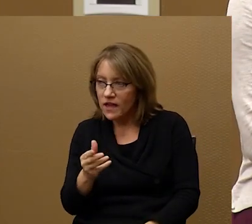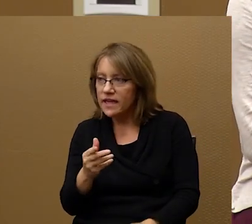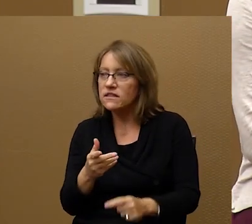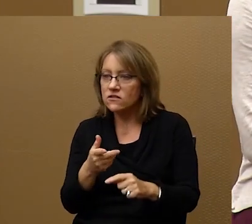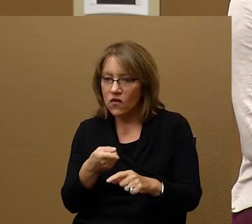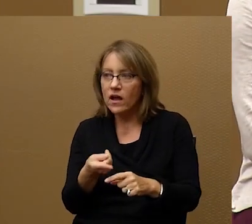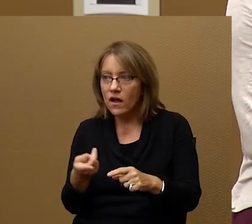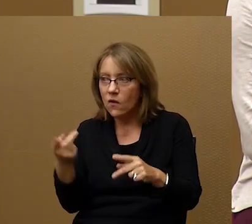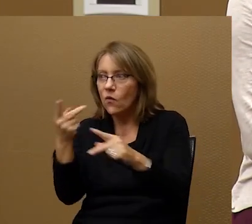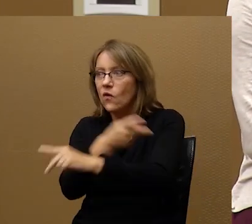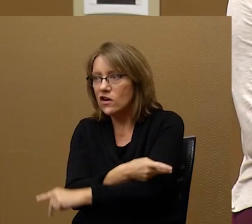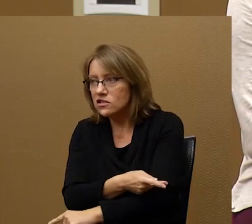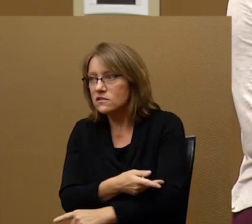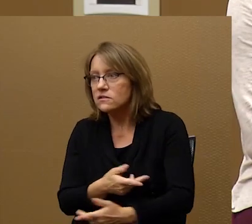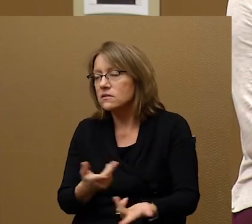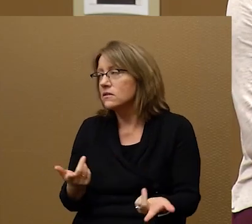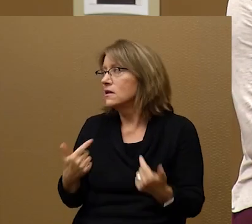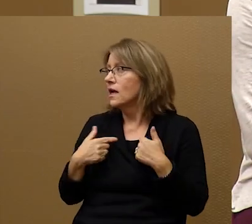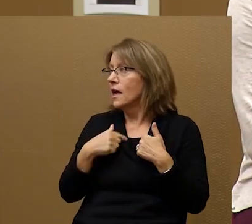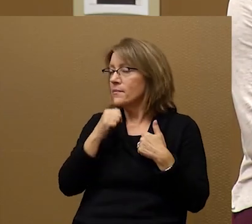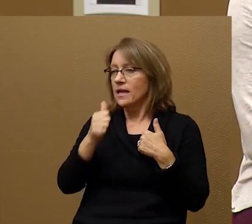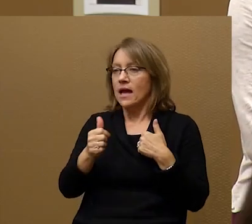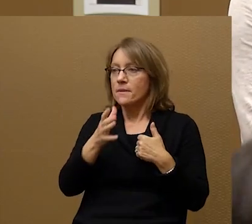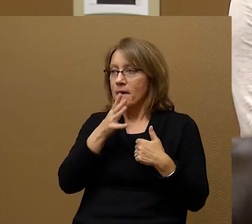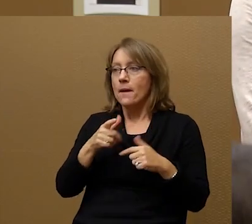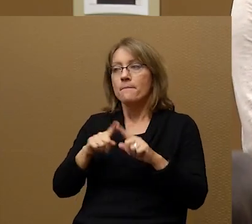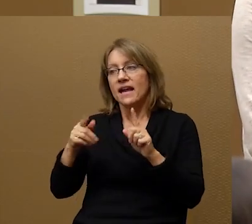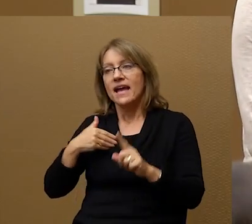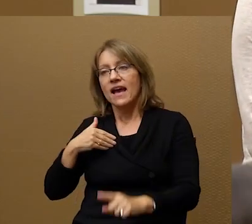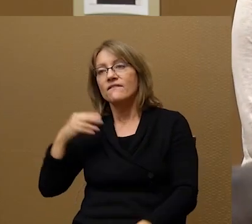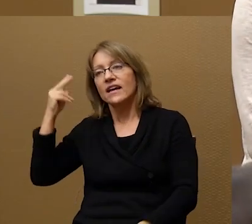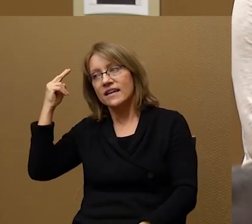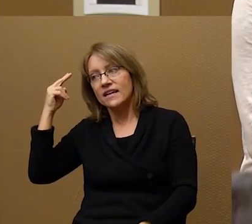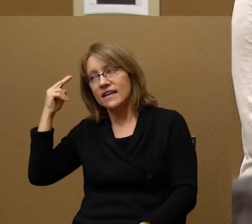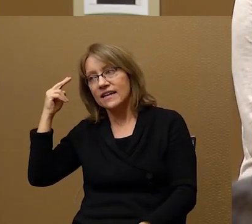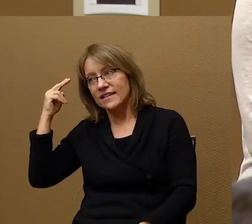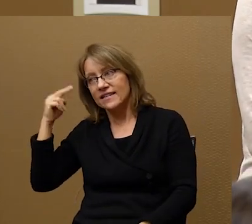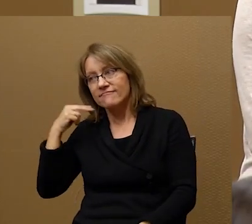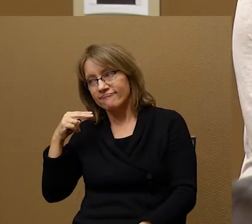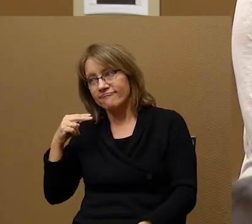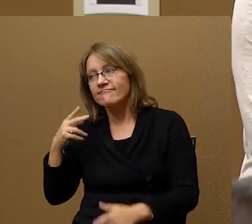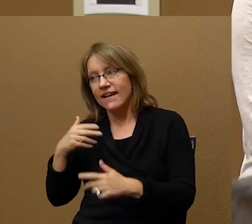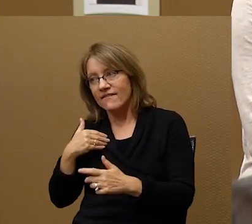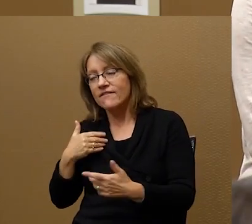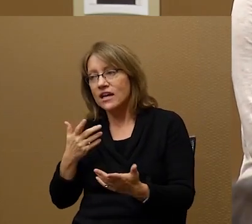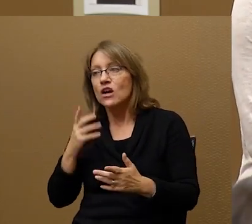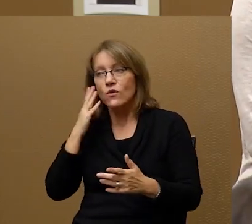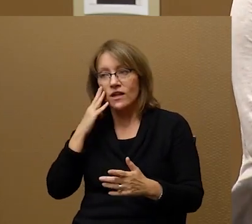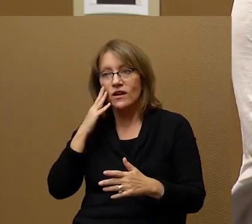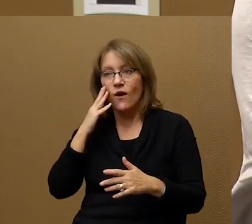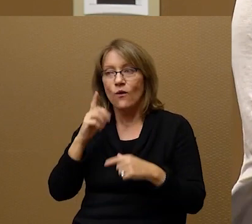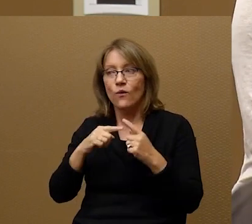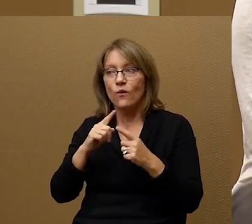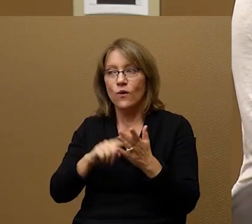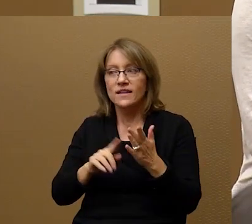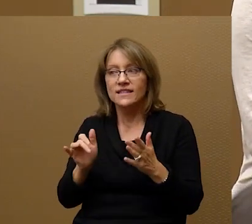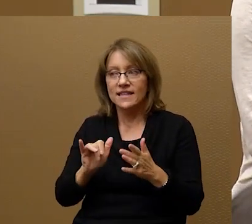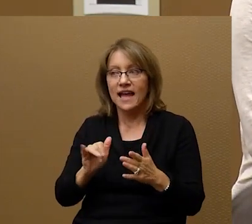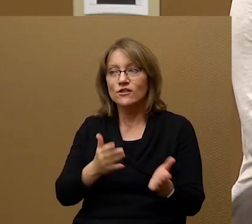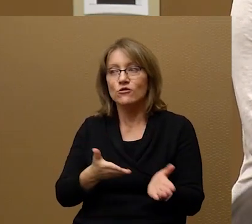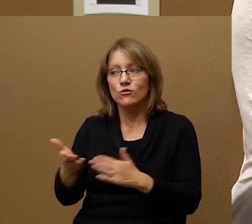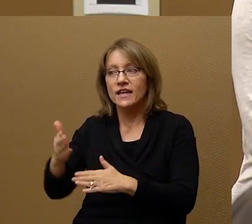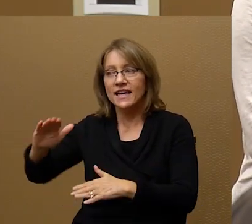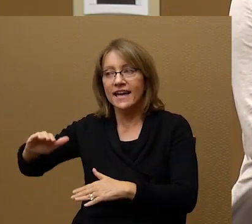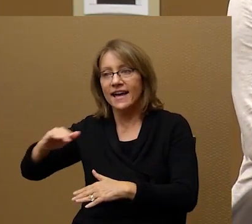I am not a mom, but I have nieces and nephews, and we all know what it's like to take a child to the grocery store and they really want